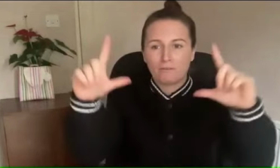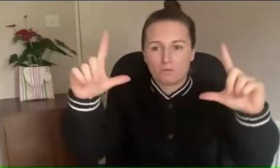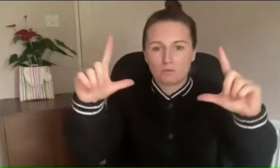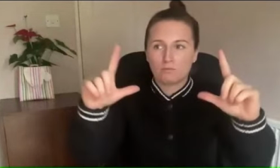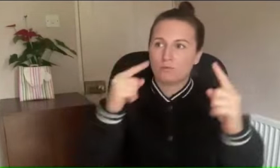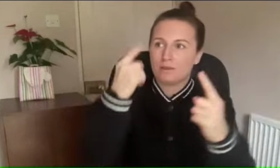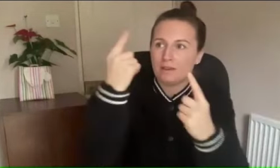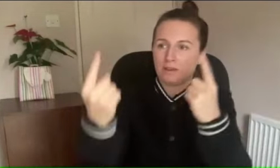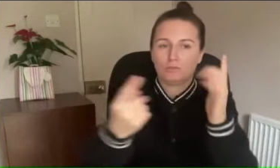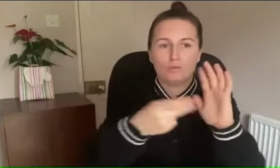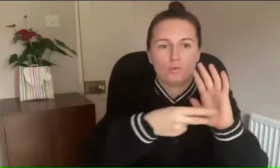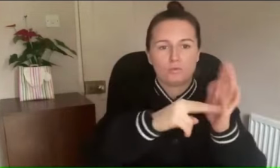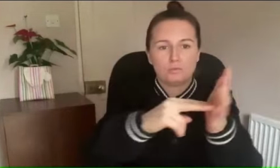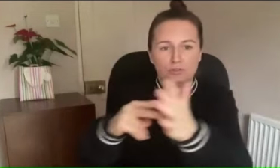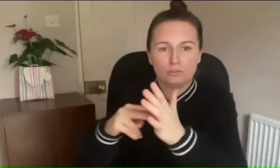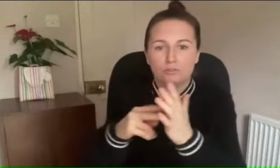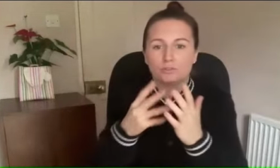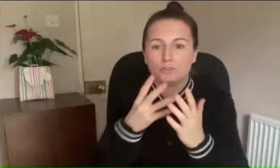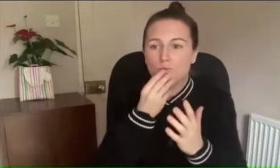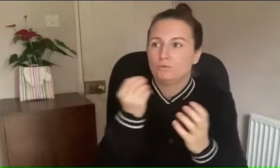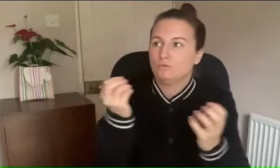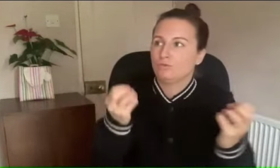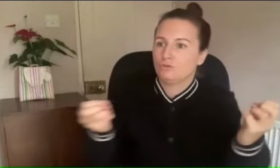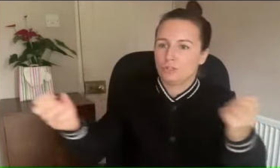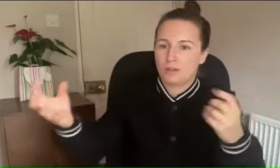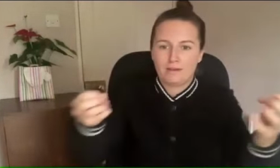and to be able to share informally with each other.